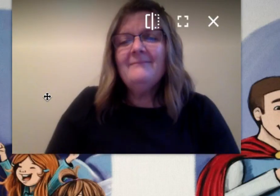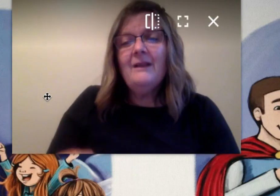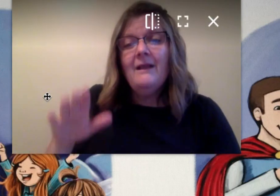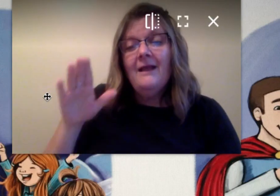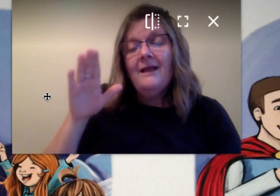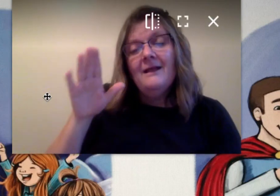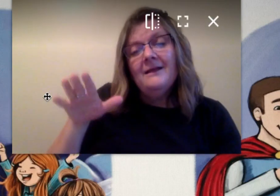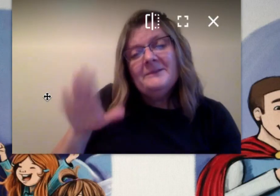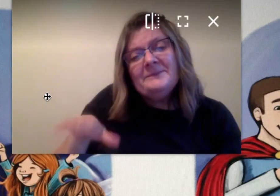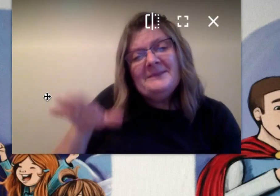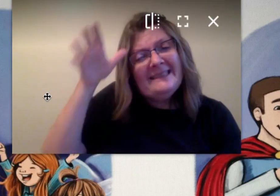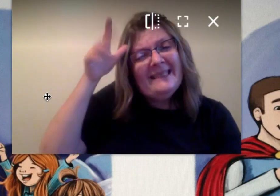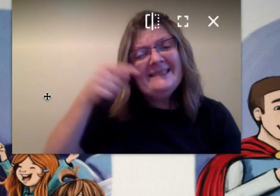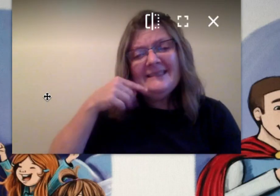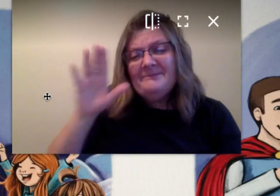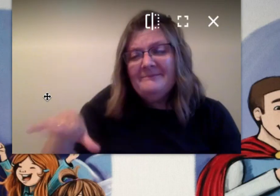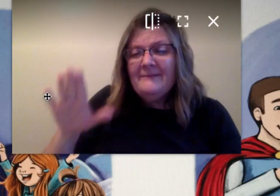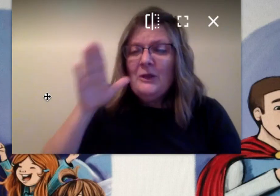Will you